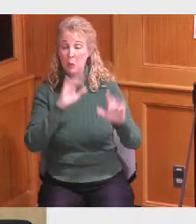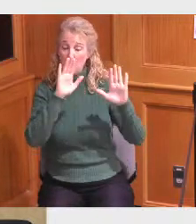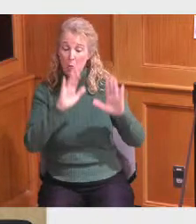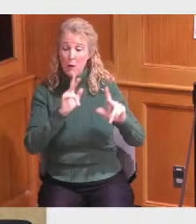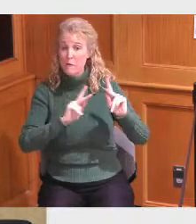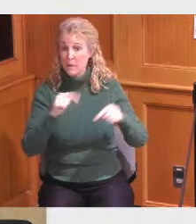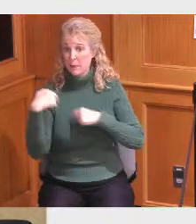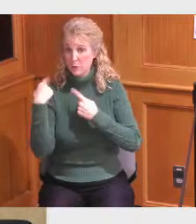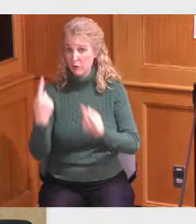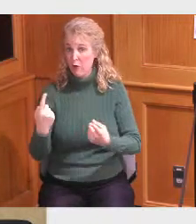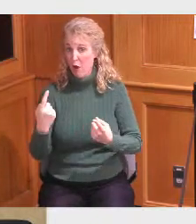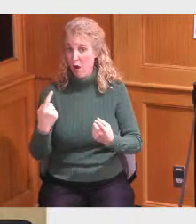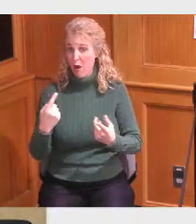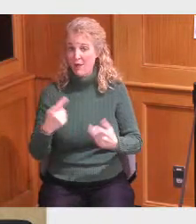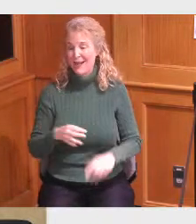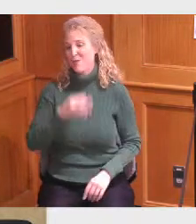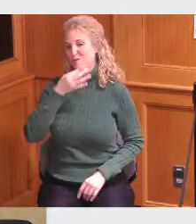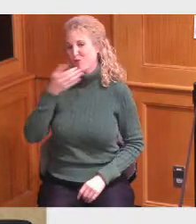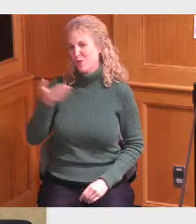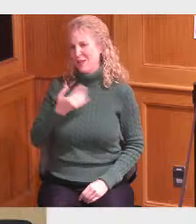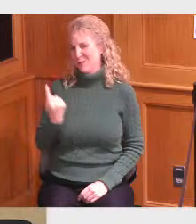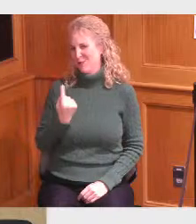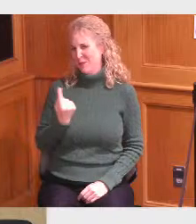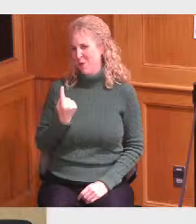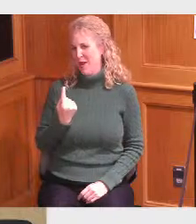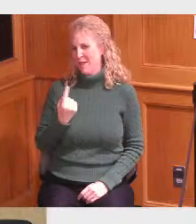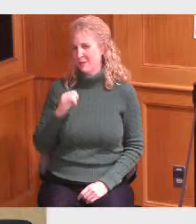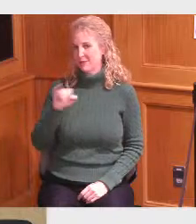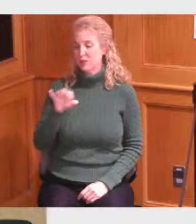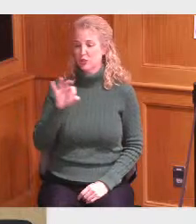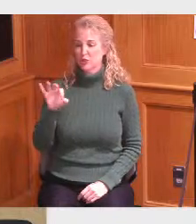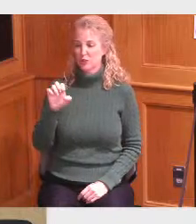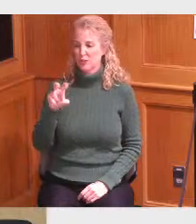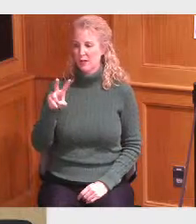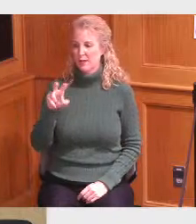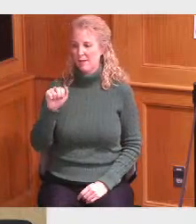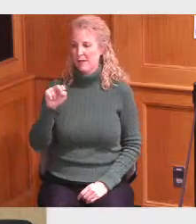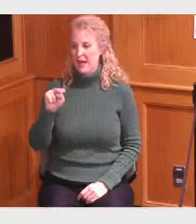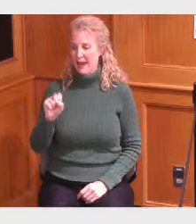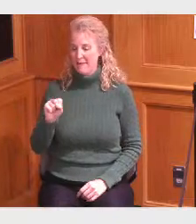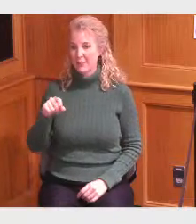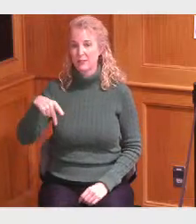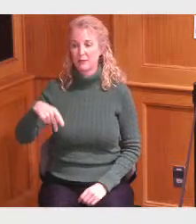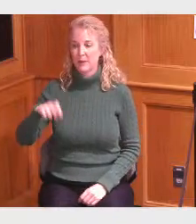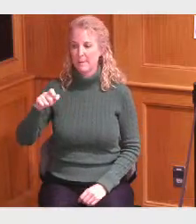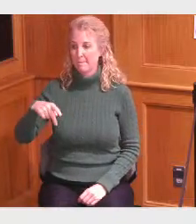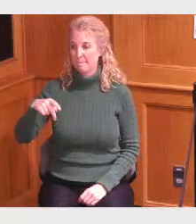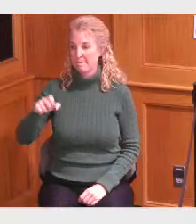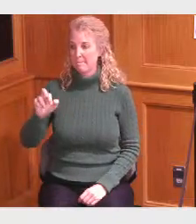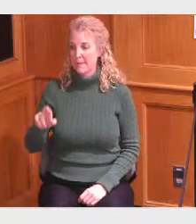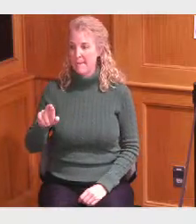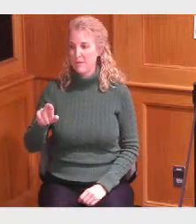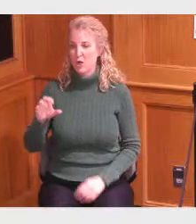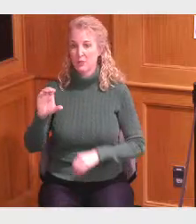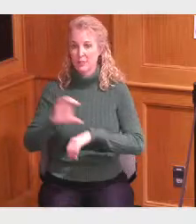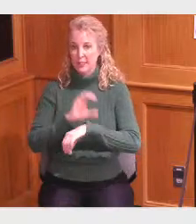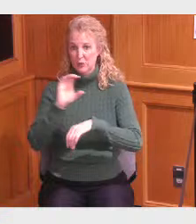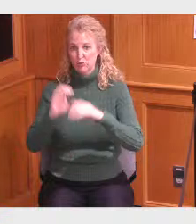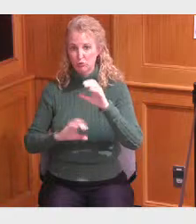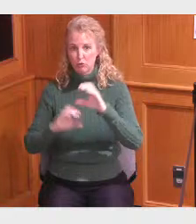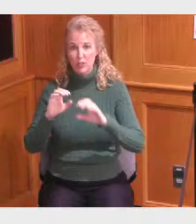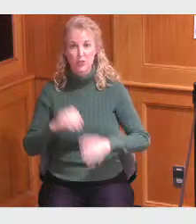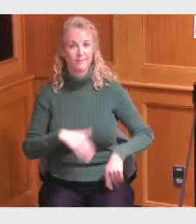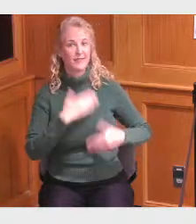to do it. And I want to introduce one of those good people, Jeff Evans from Pepper Construction. Welcome. Thank you,